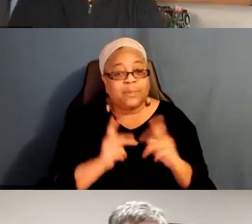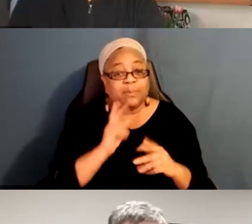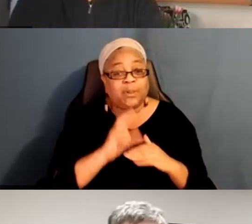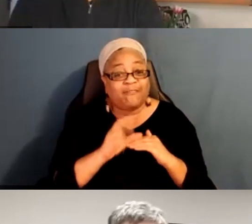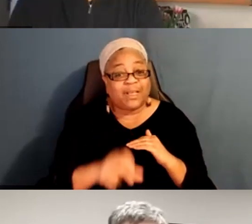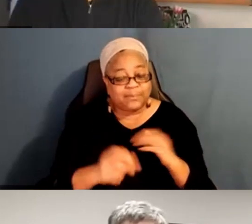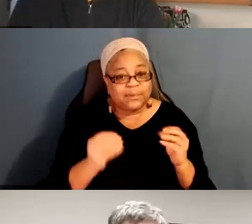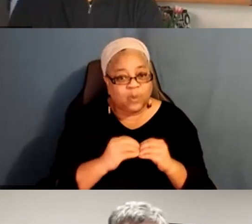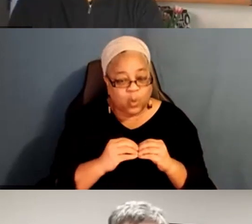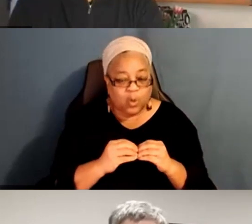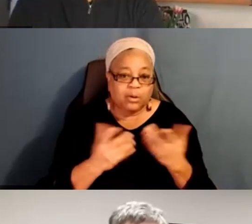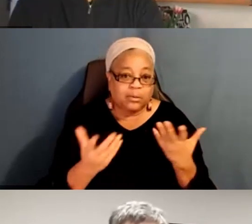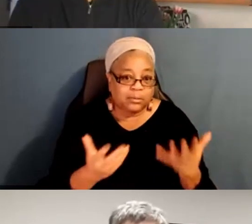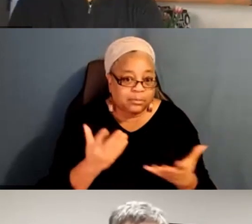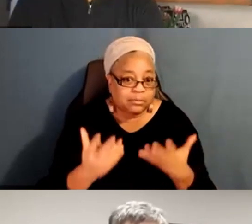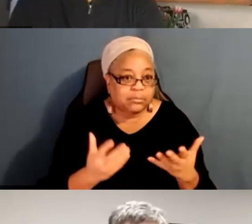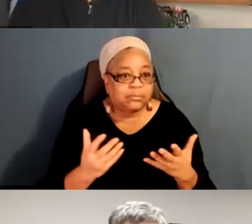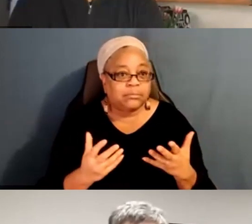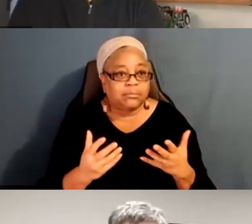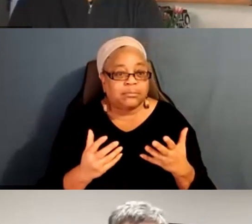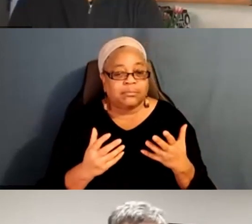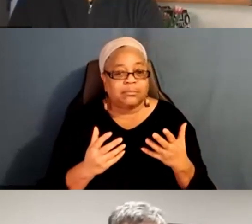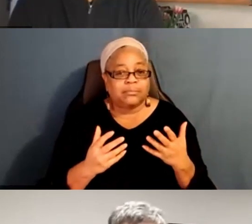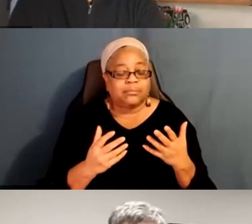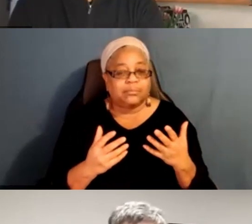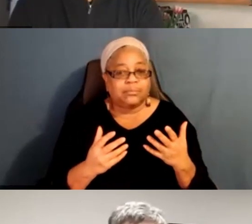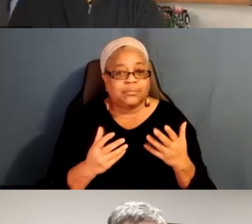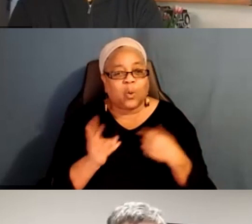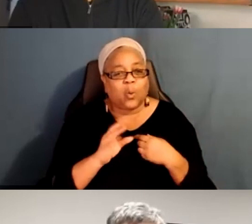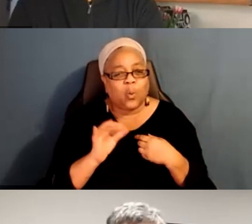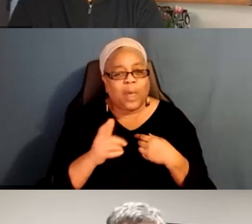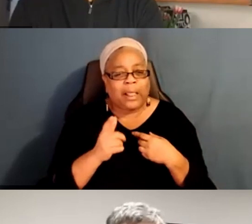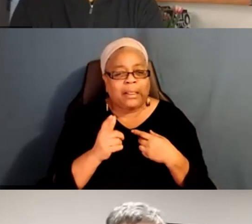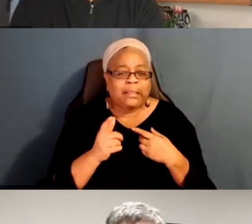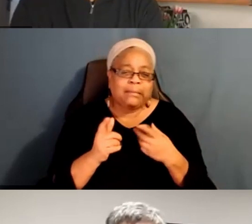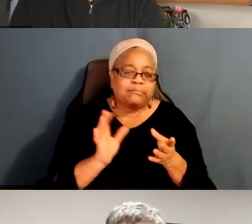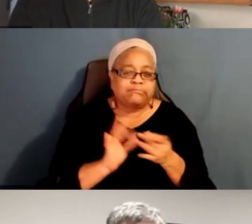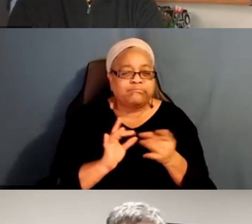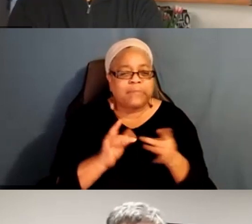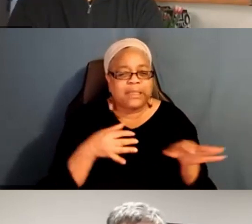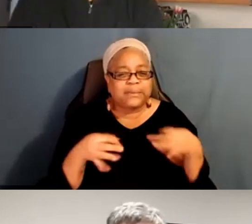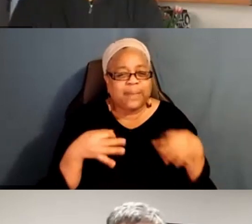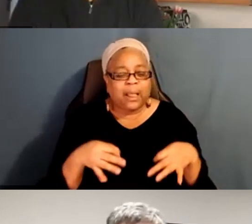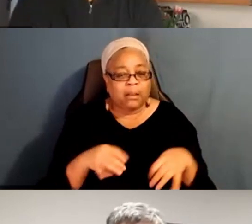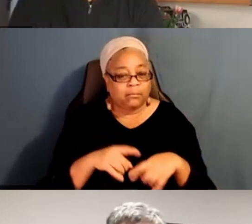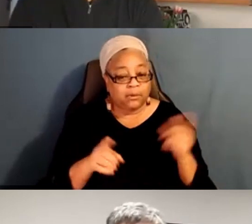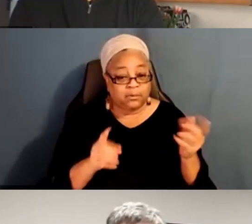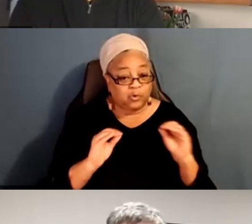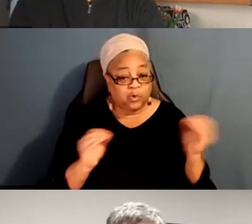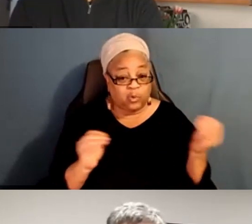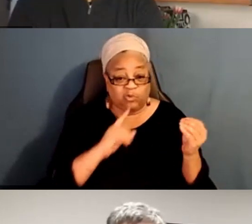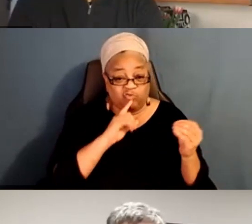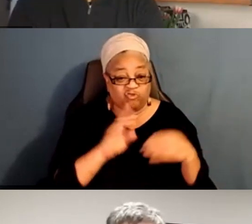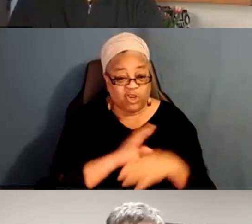are far more well articulated, because nobody's really, you know, people